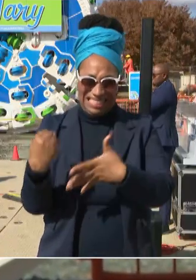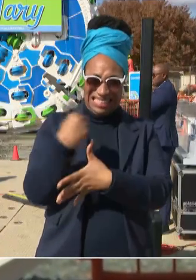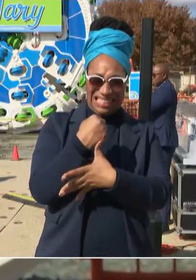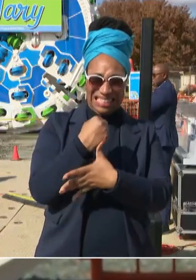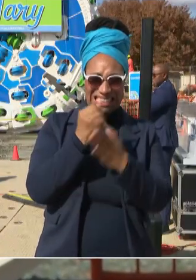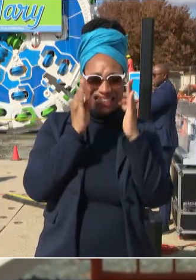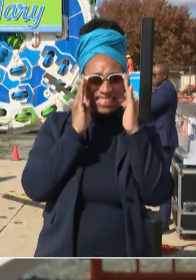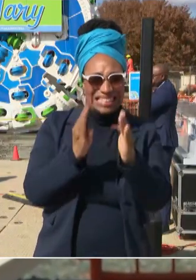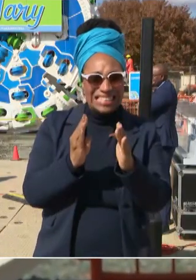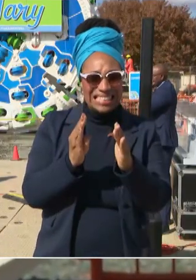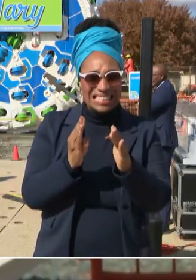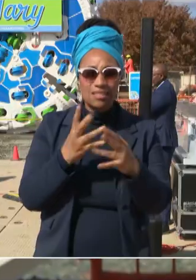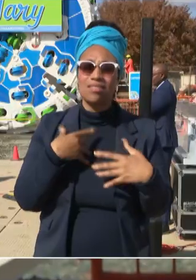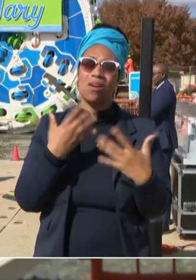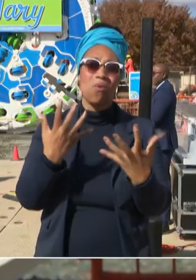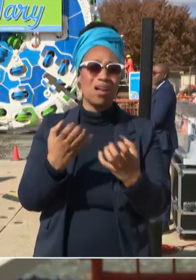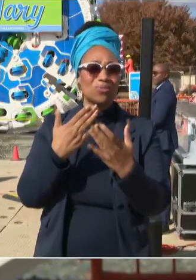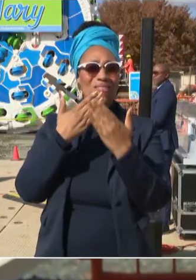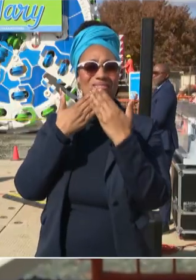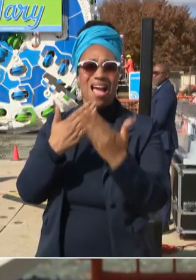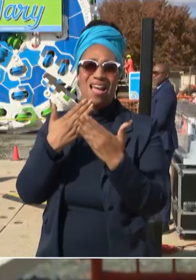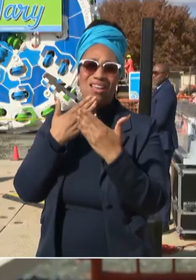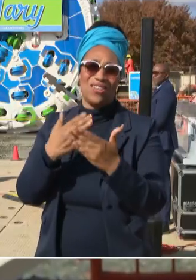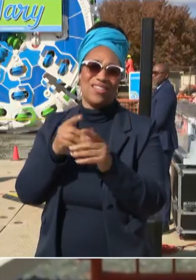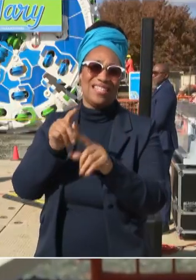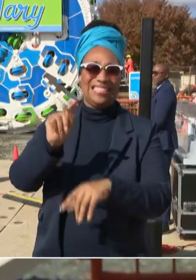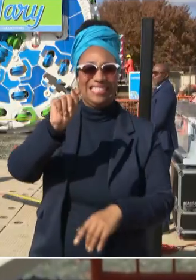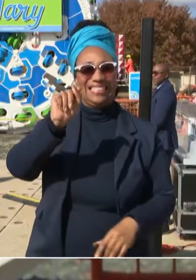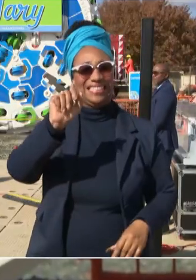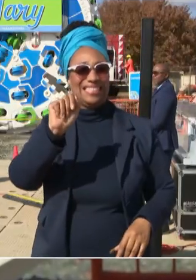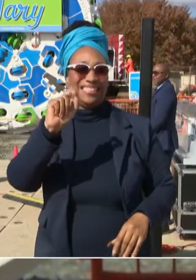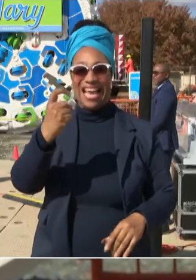and the ratepayers. Give them a big round of applause.